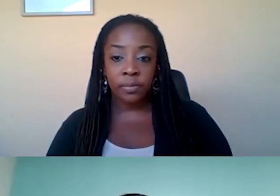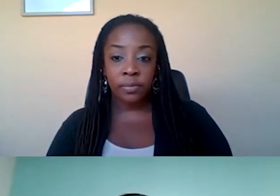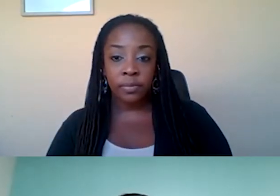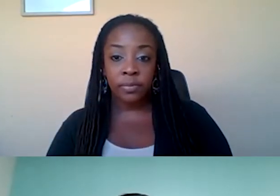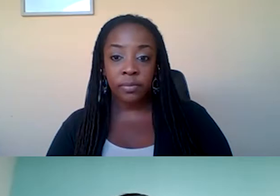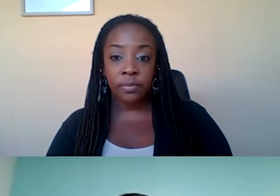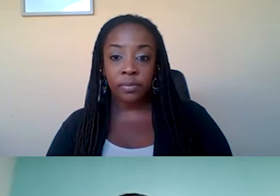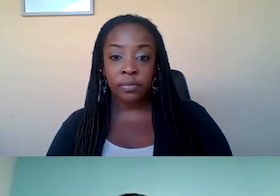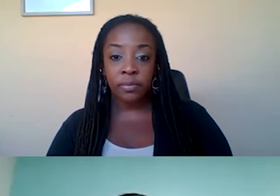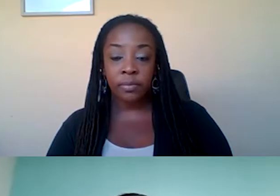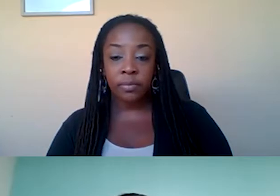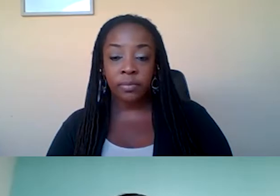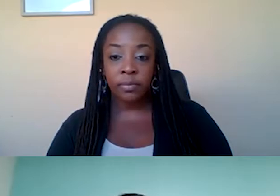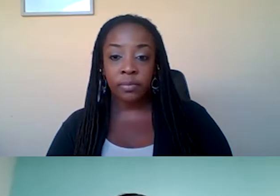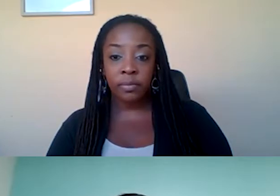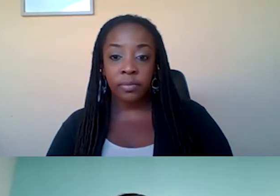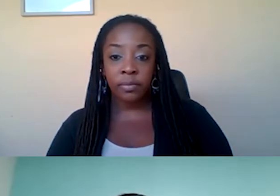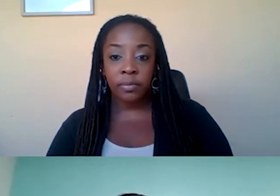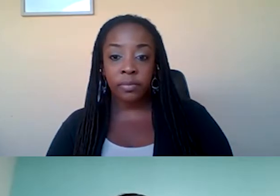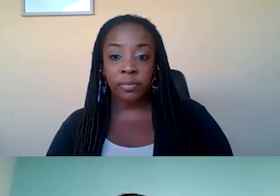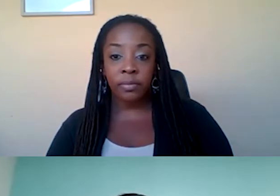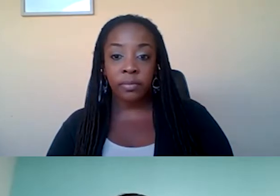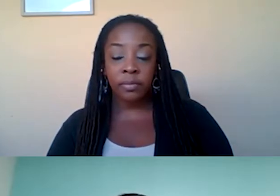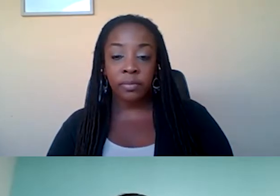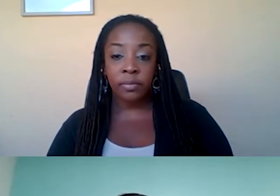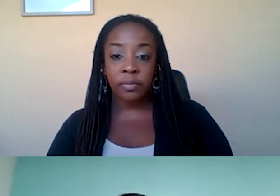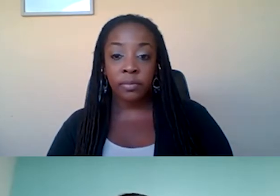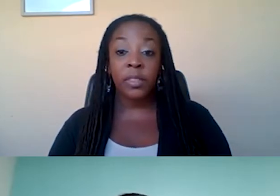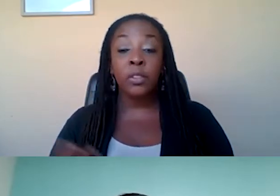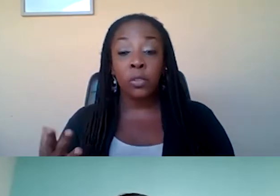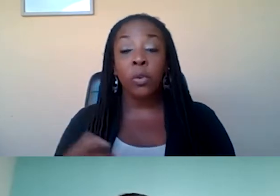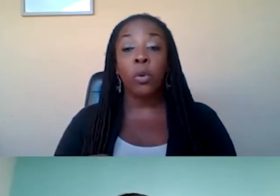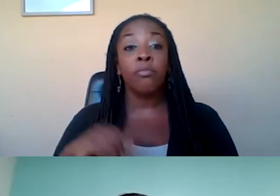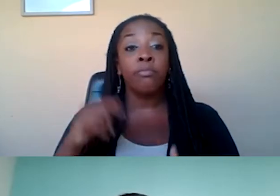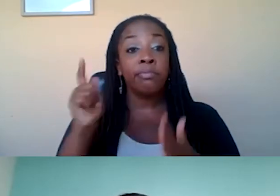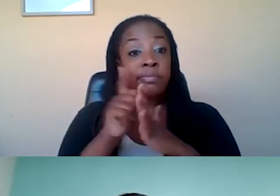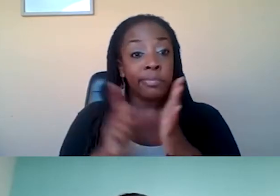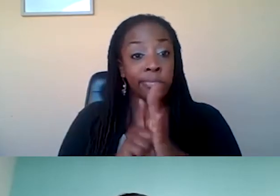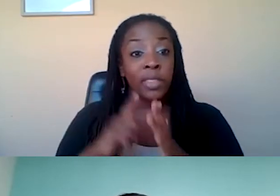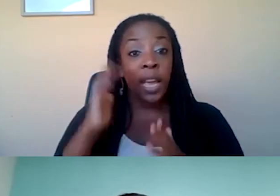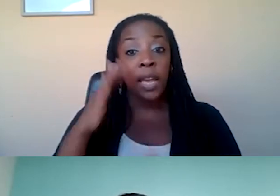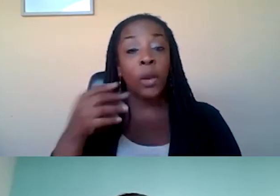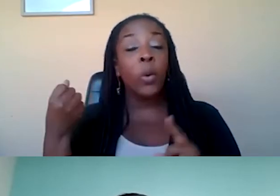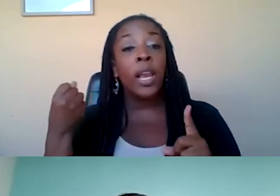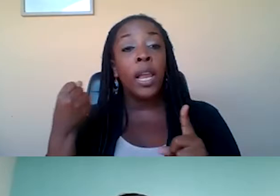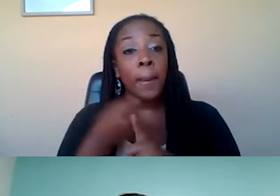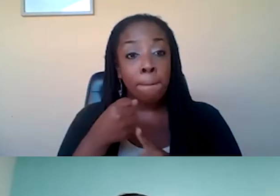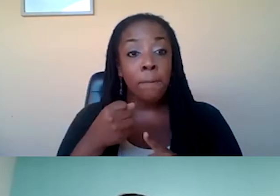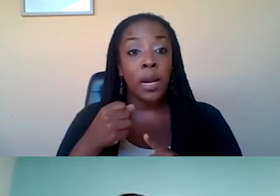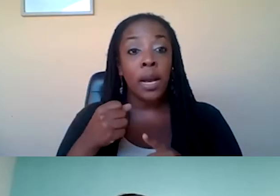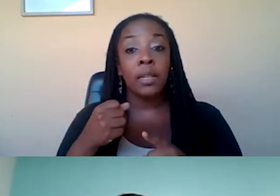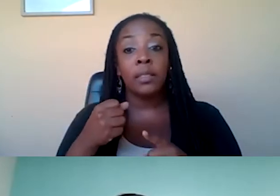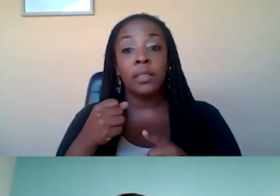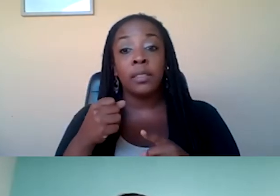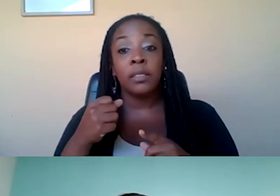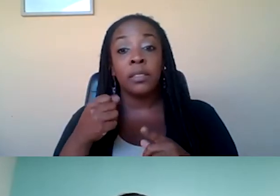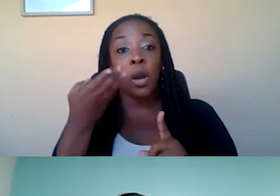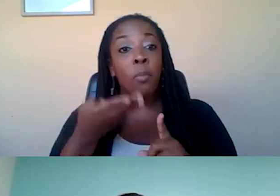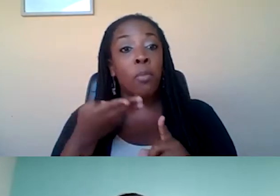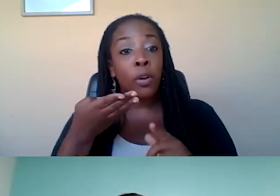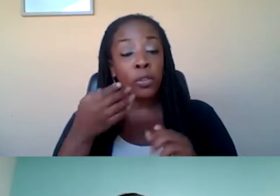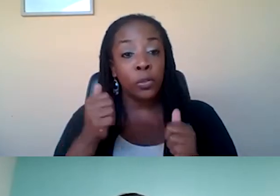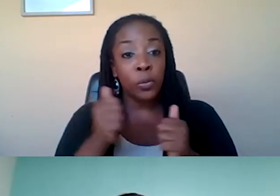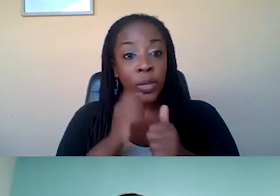Disabilities Act, legislation that will impact them and will impact society in a positive way. For the very, very